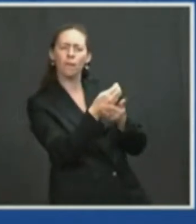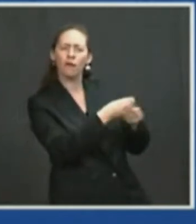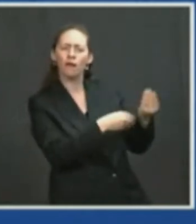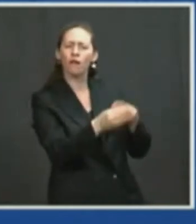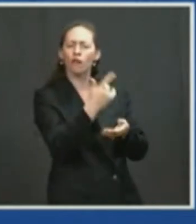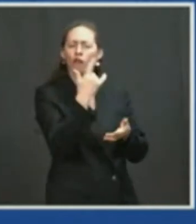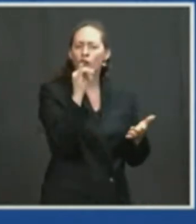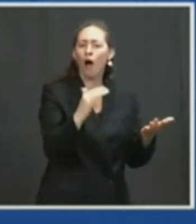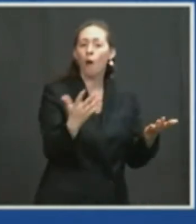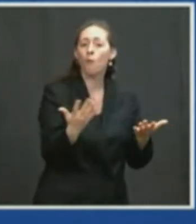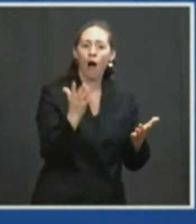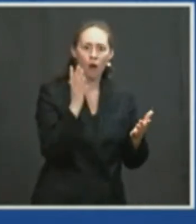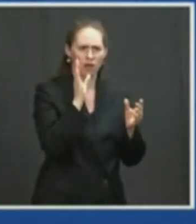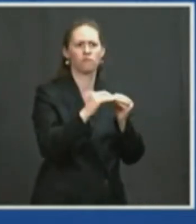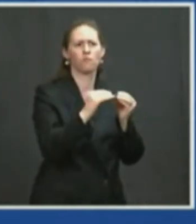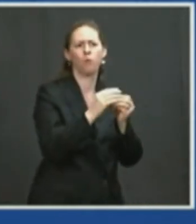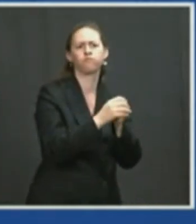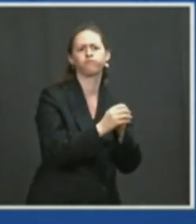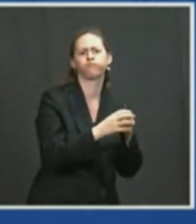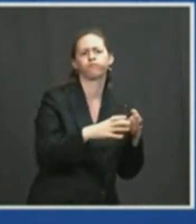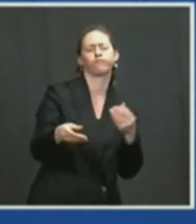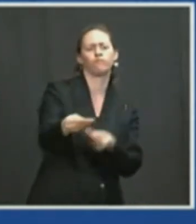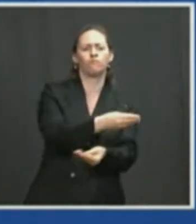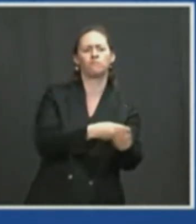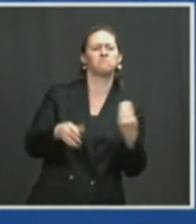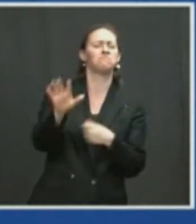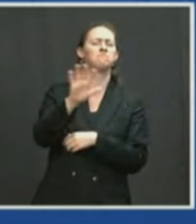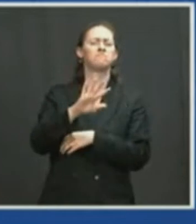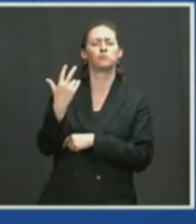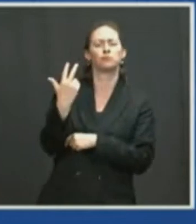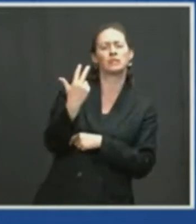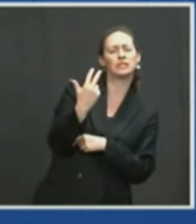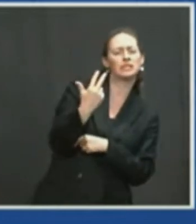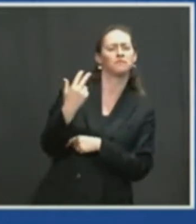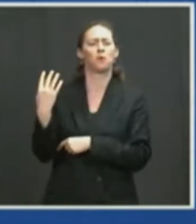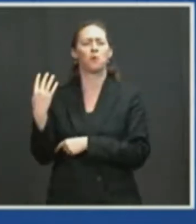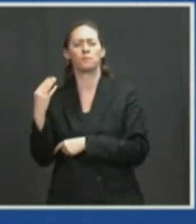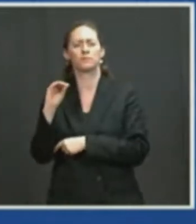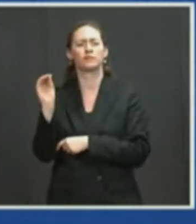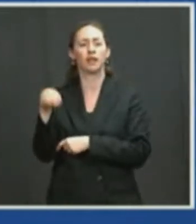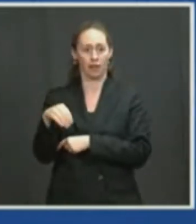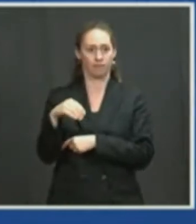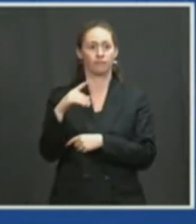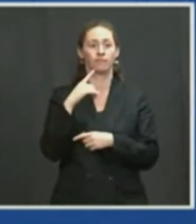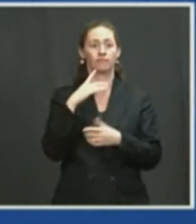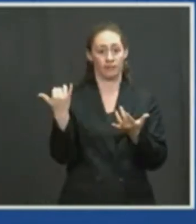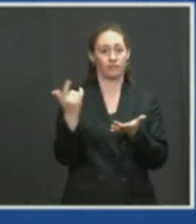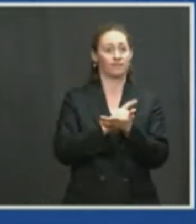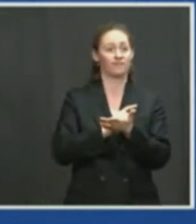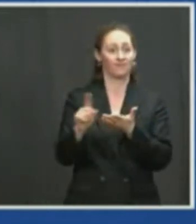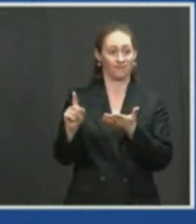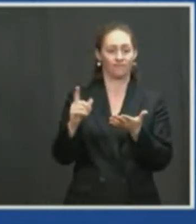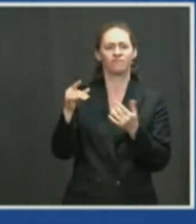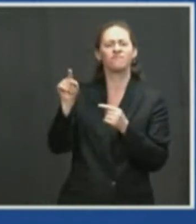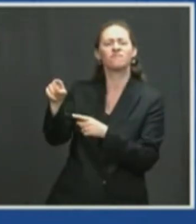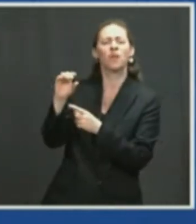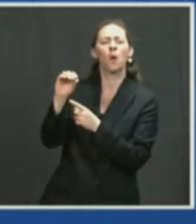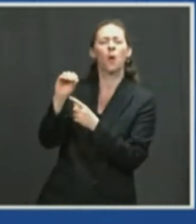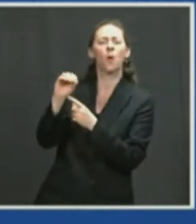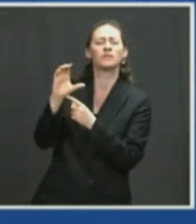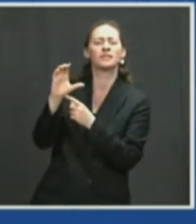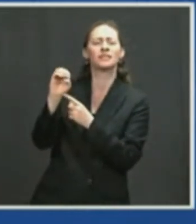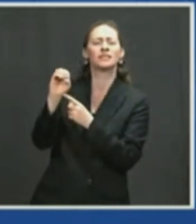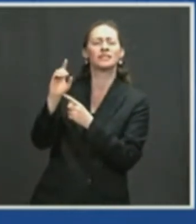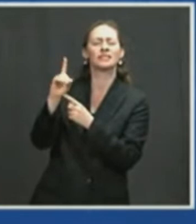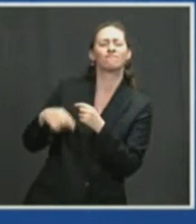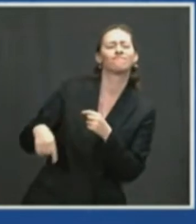This week, the Organization of Economic Cooperation and Development, the so-called OECD, which makes up a group includes the